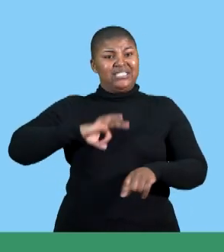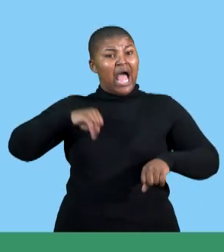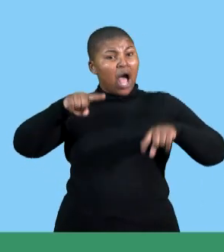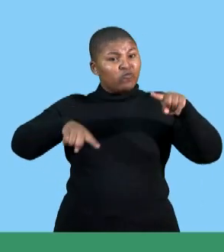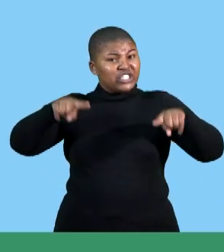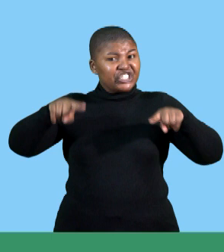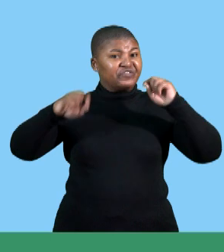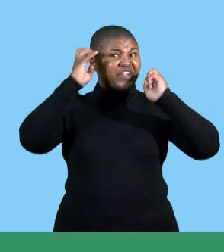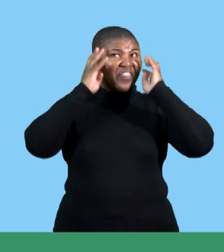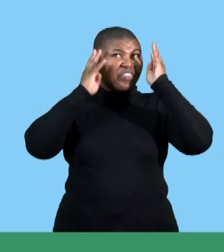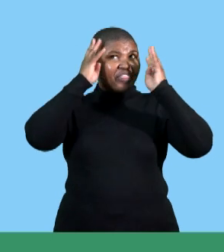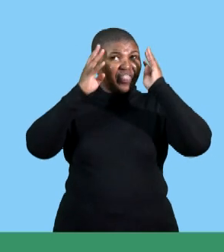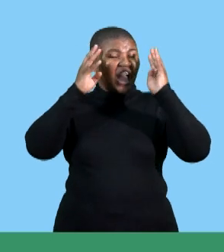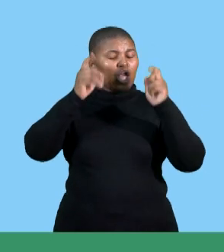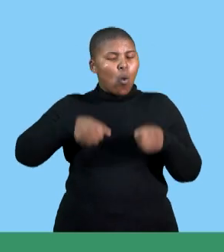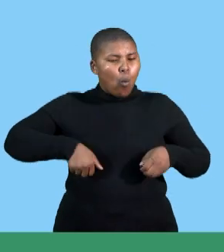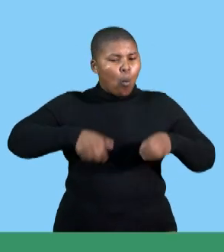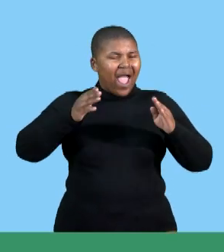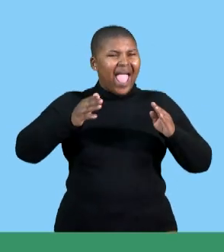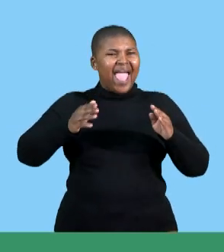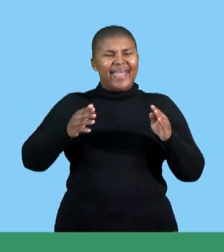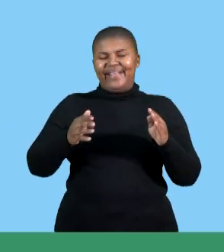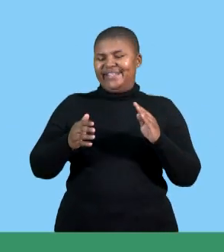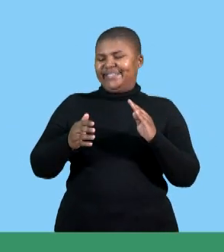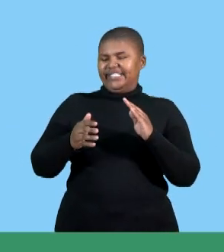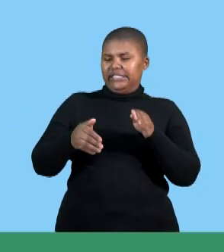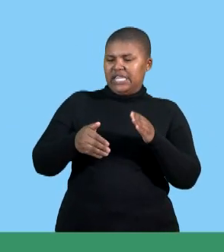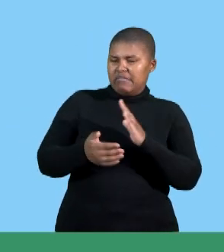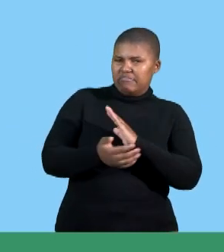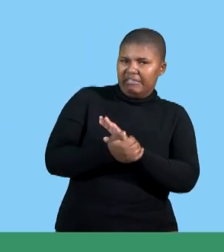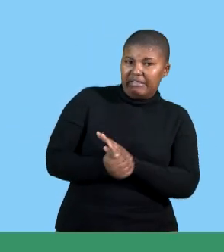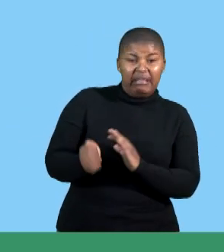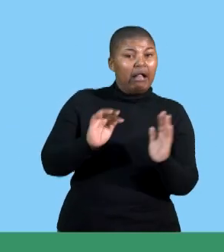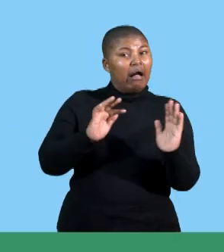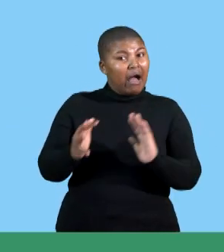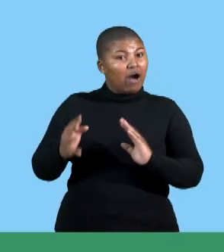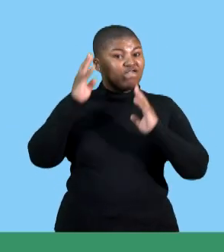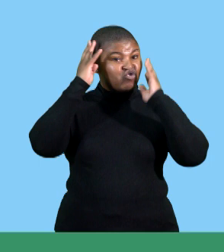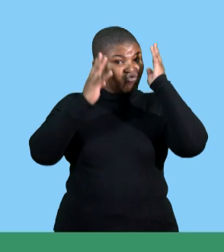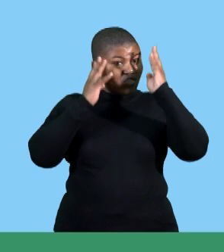creative thinking techniques. Another word for techniques is what? It's methods.